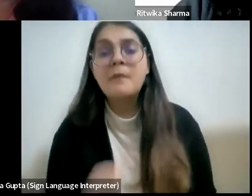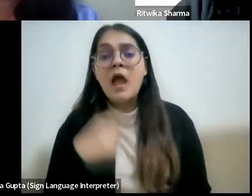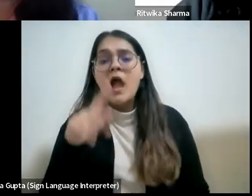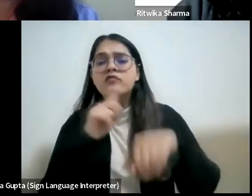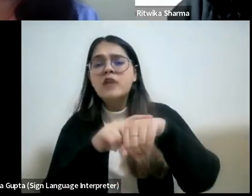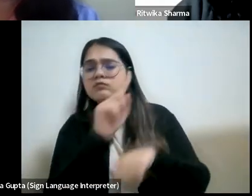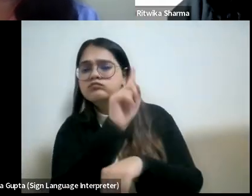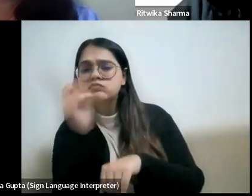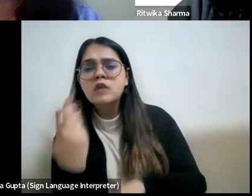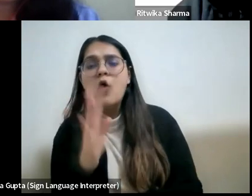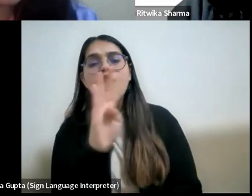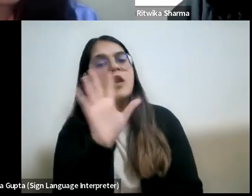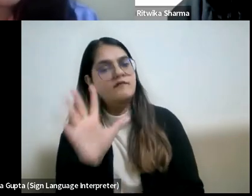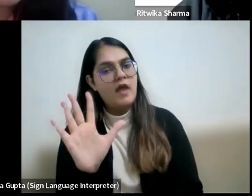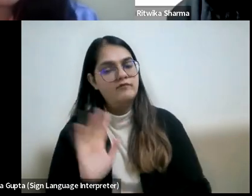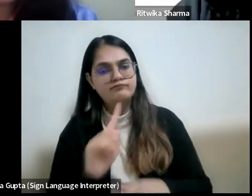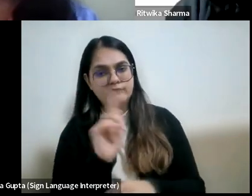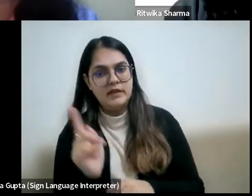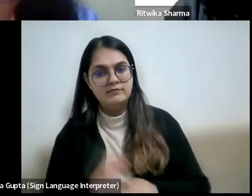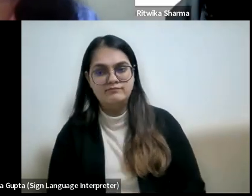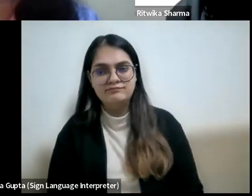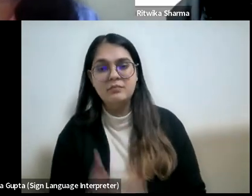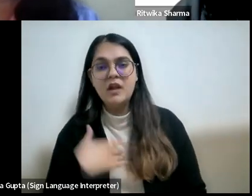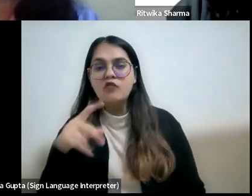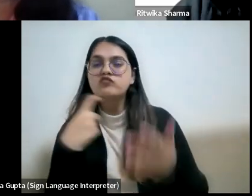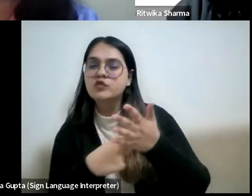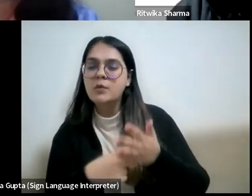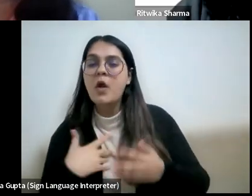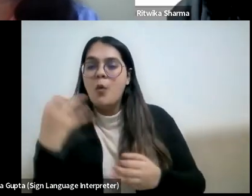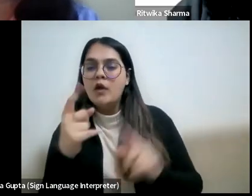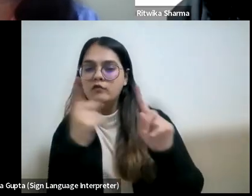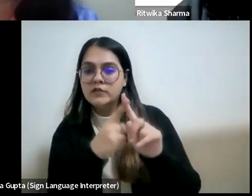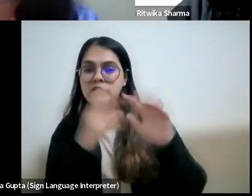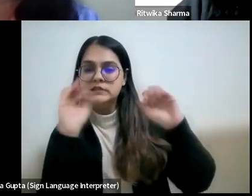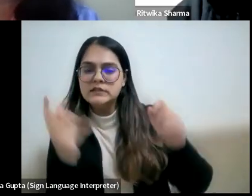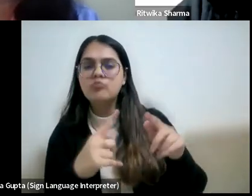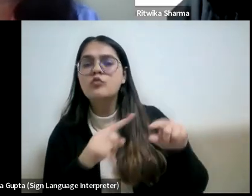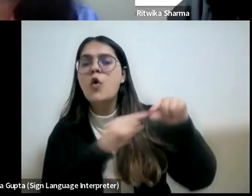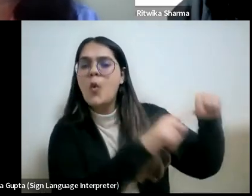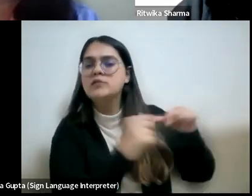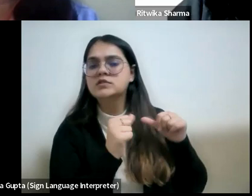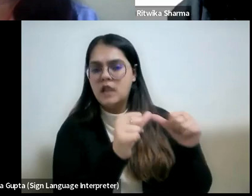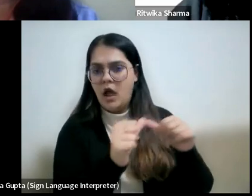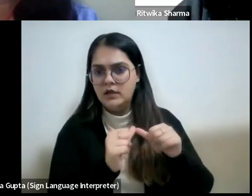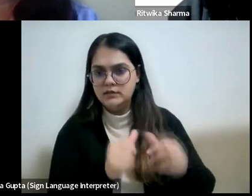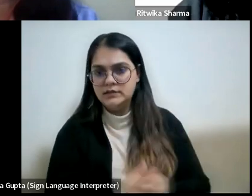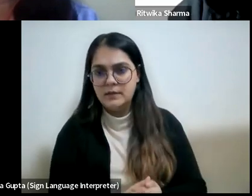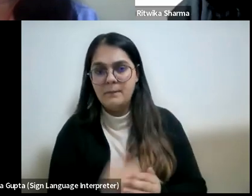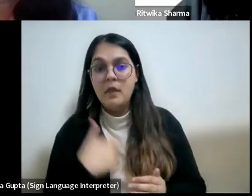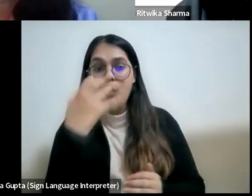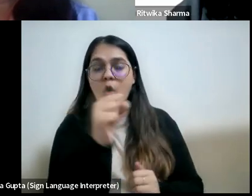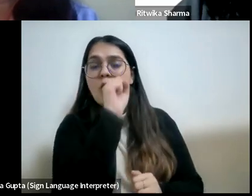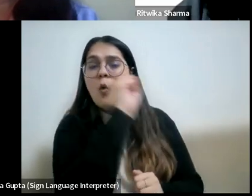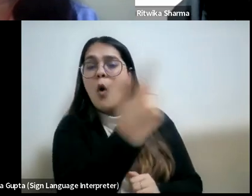for this discussion in terms of format, I'll start with a short Q&A with Afreen, during the course of which she can take us through